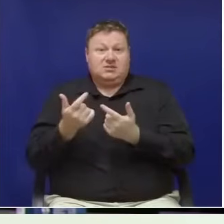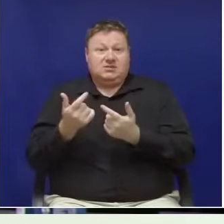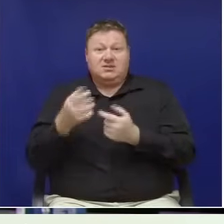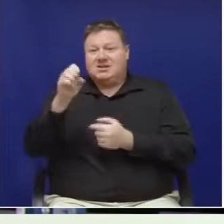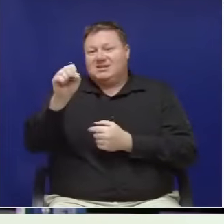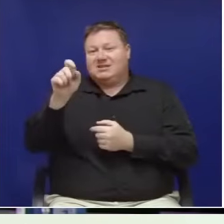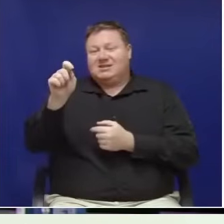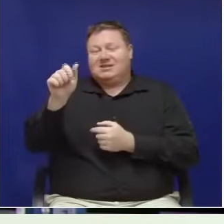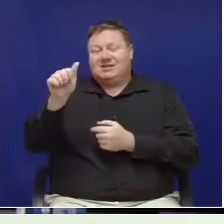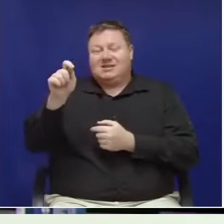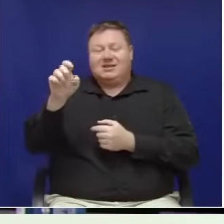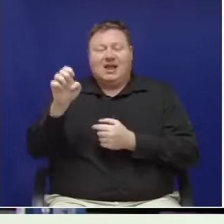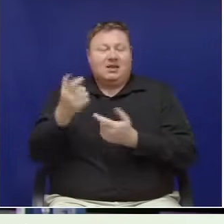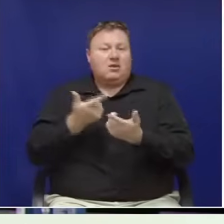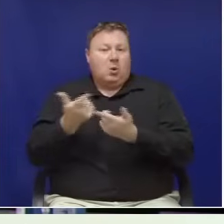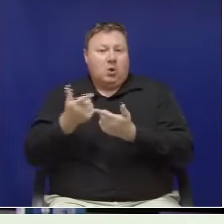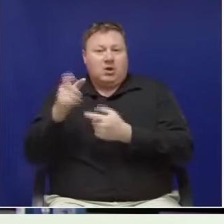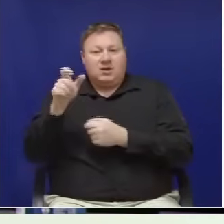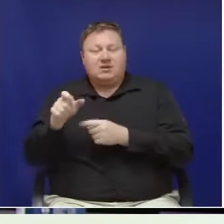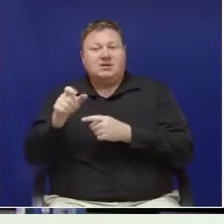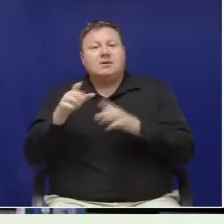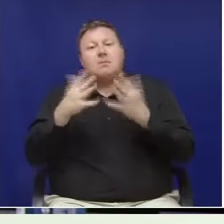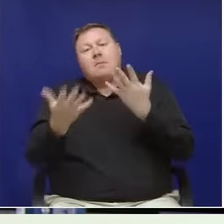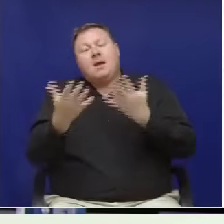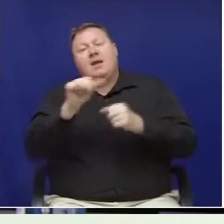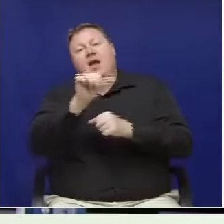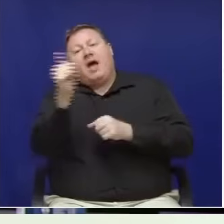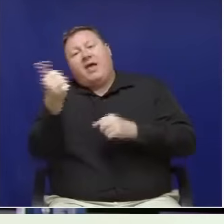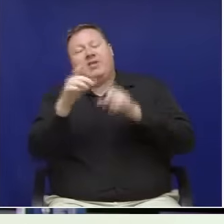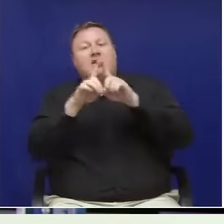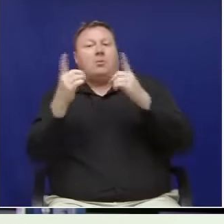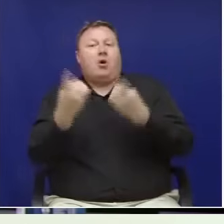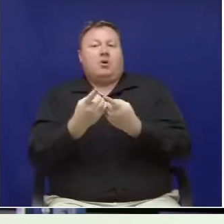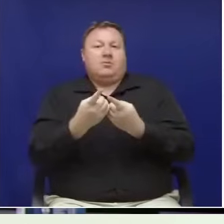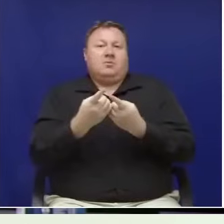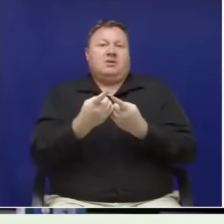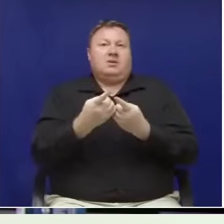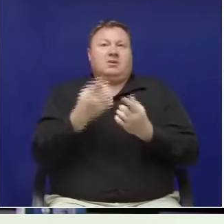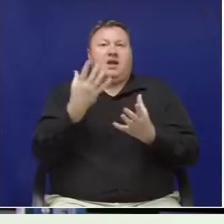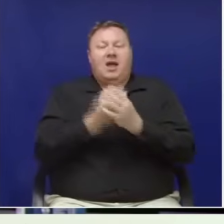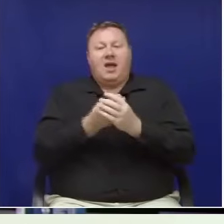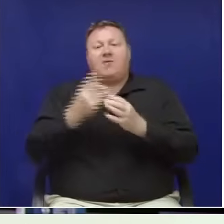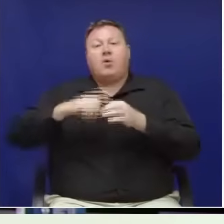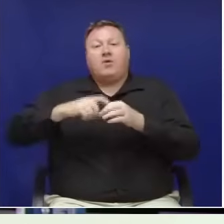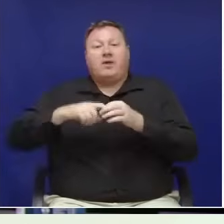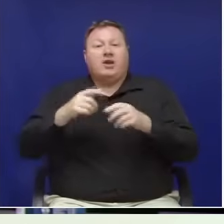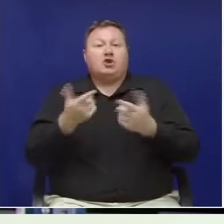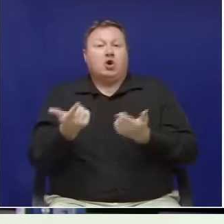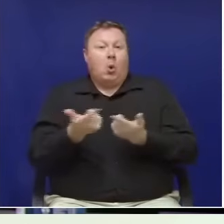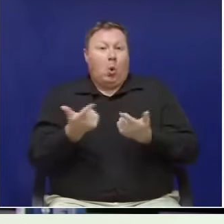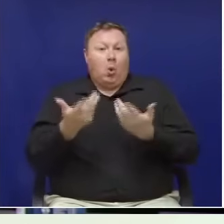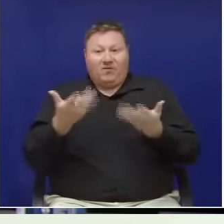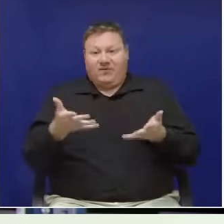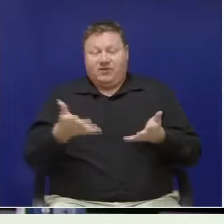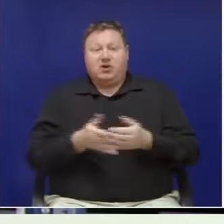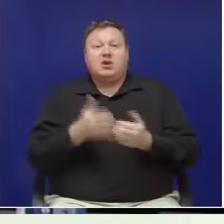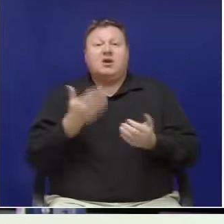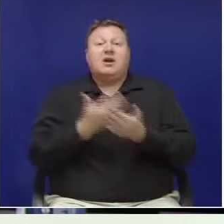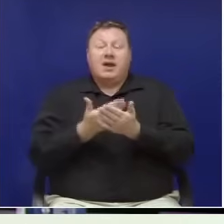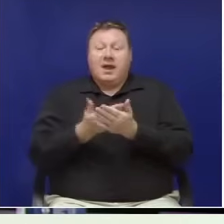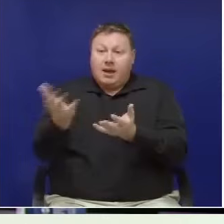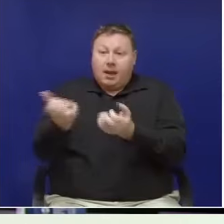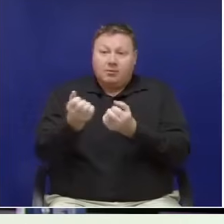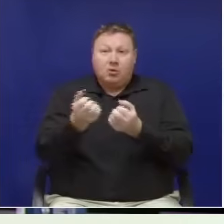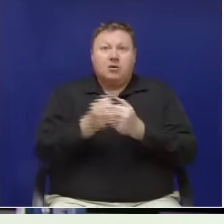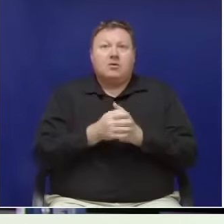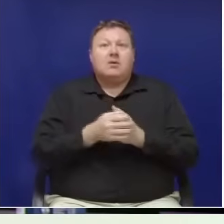in another department within the state has completed a qualification of law. We are able to absorb them. Some of them move